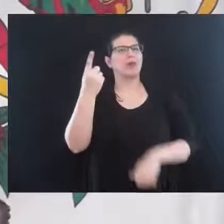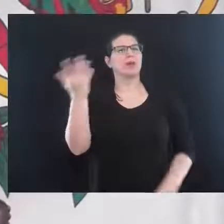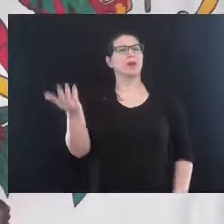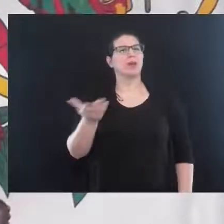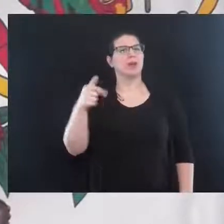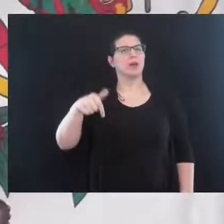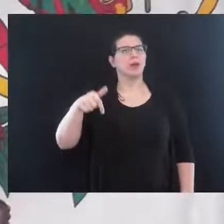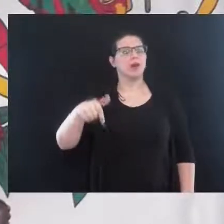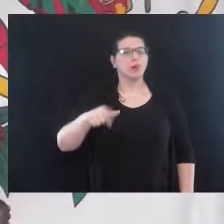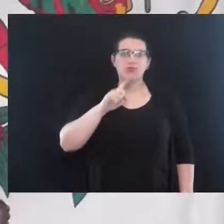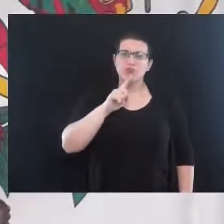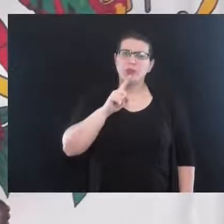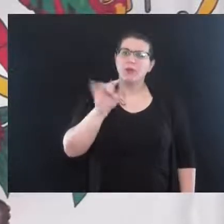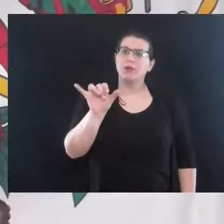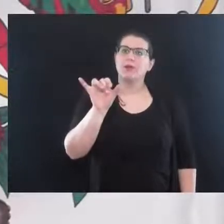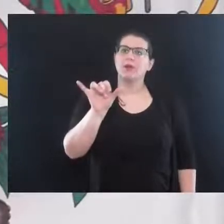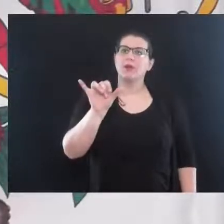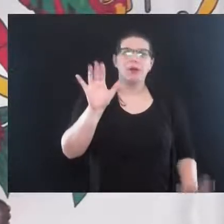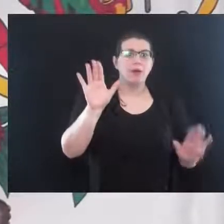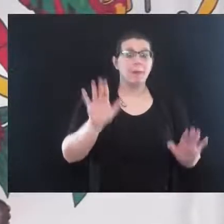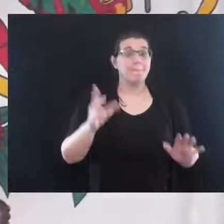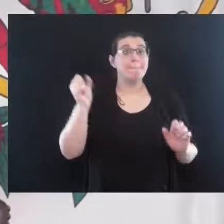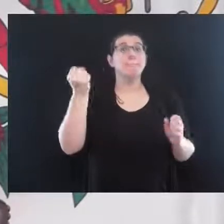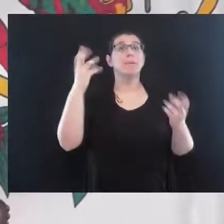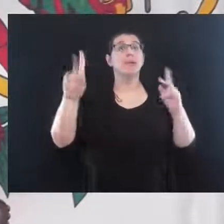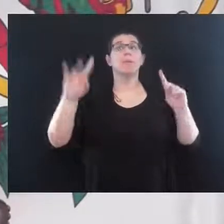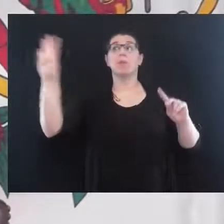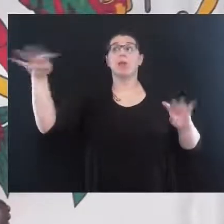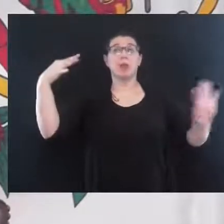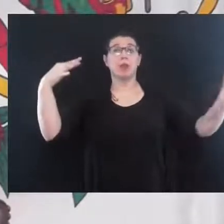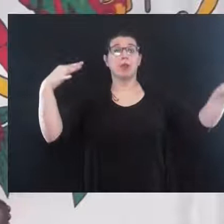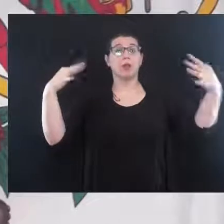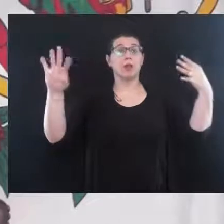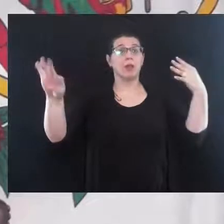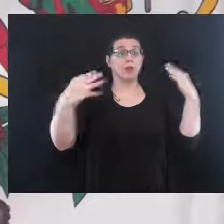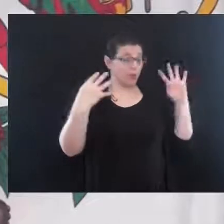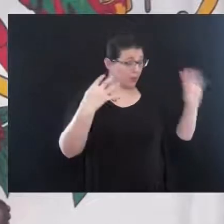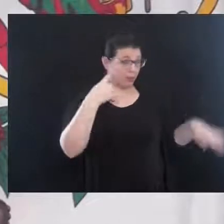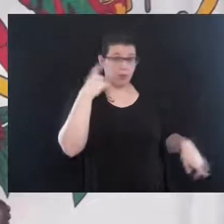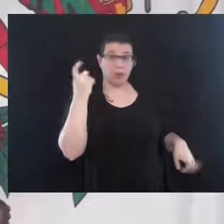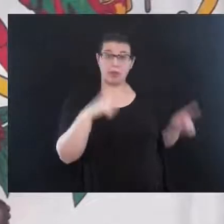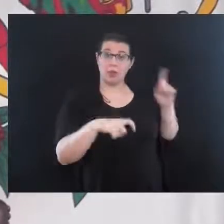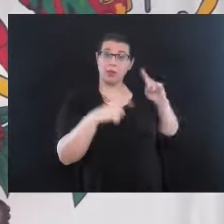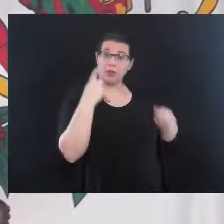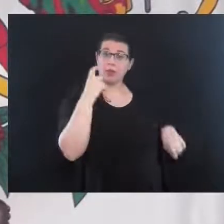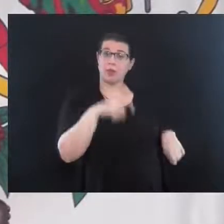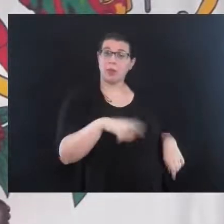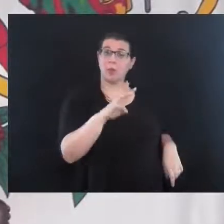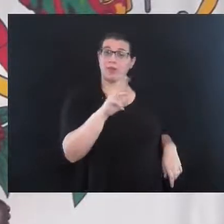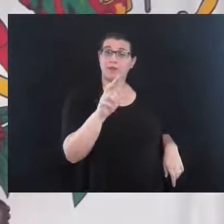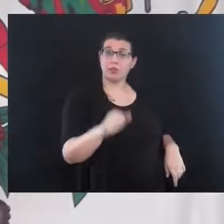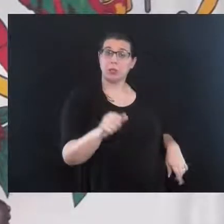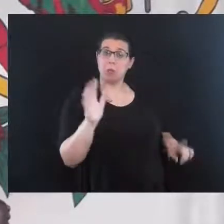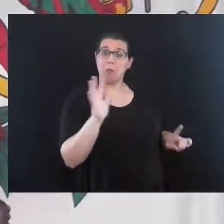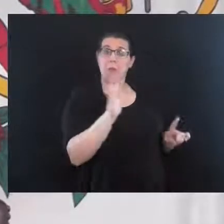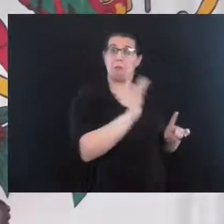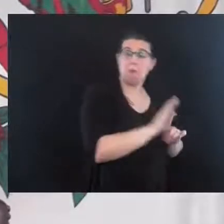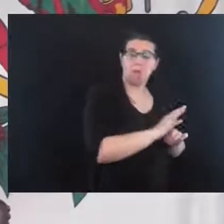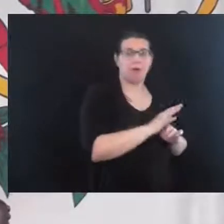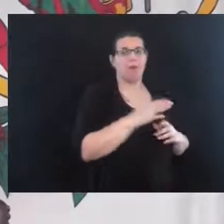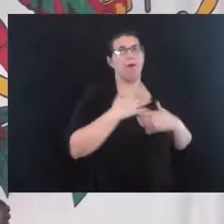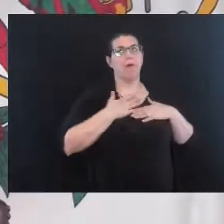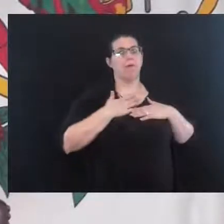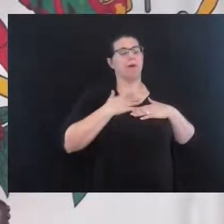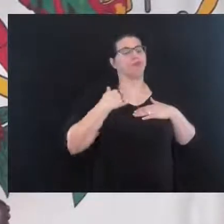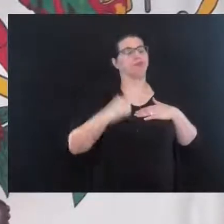really and true that we're getting looks now that we would have never gotten before? So I can't be more proud of this, and I